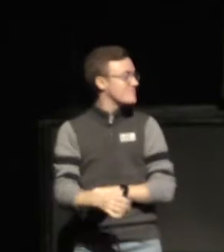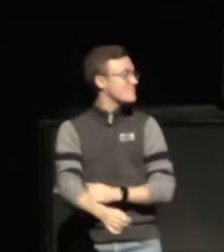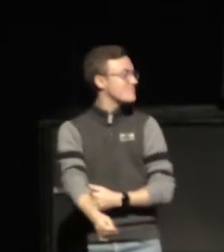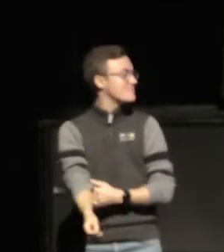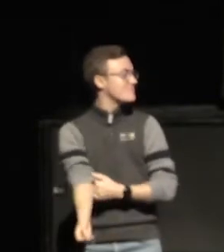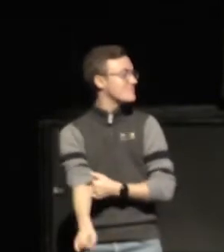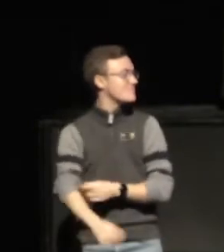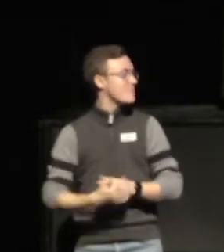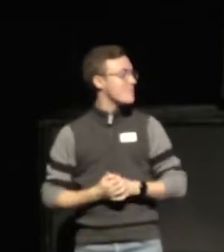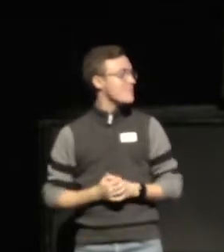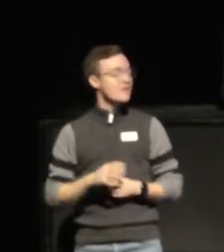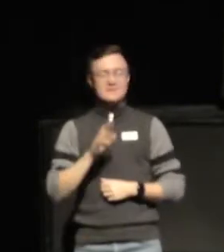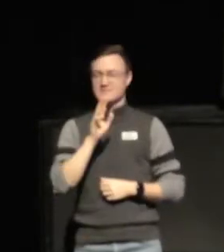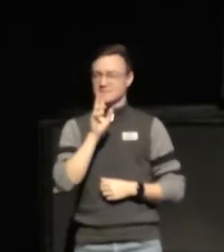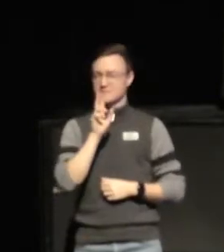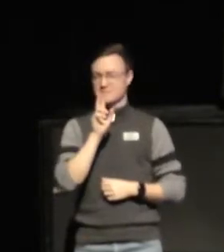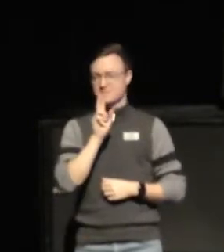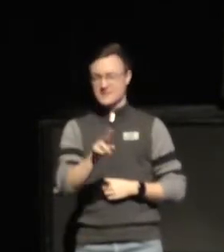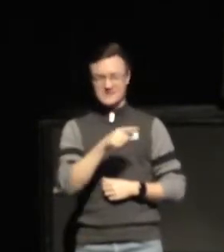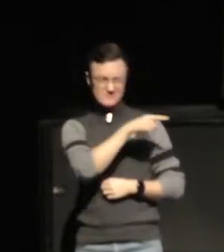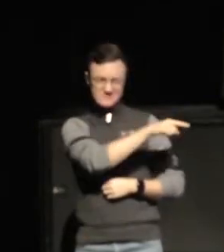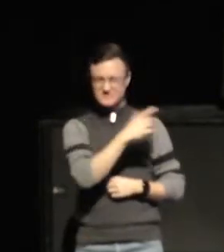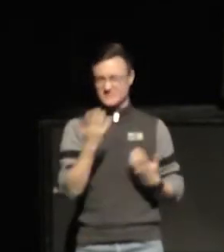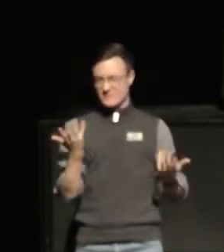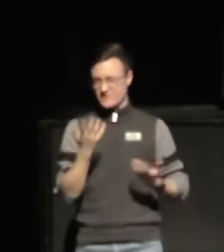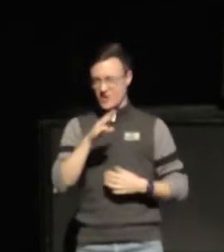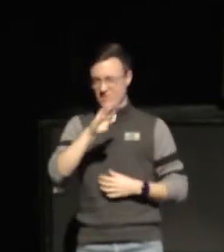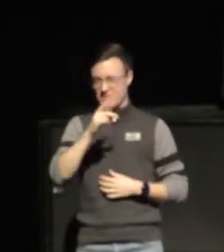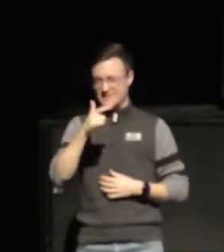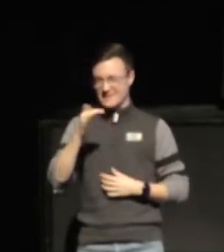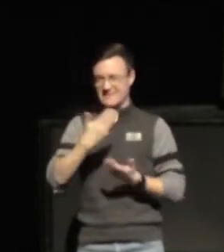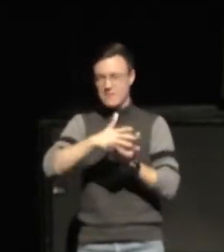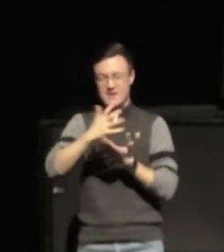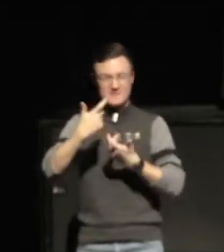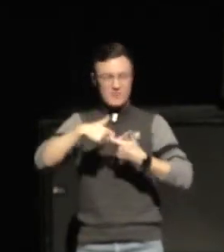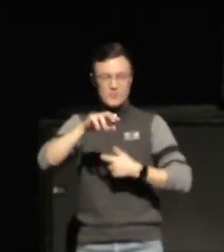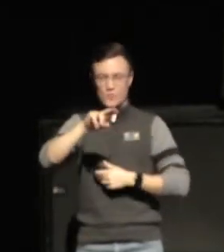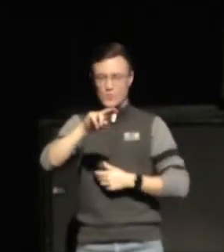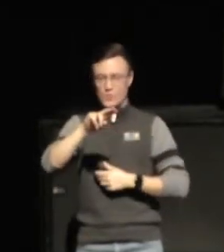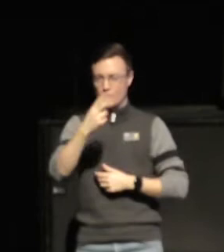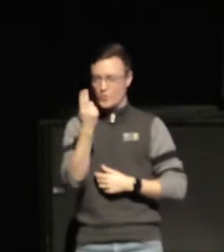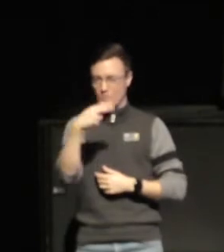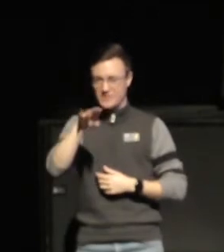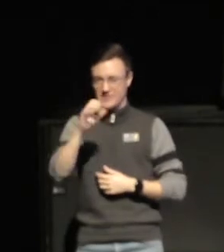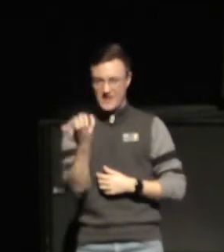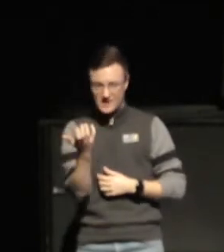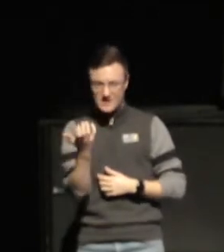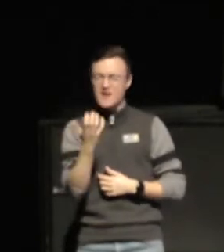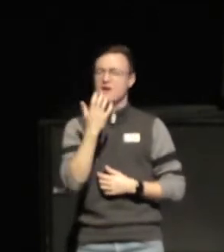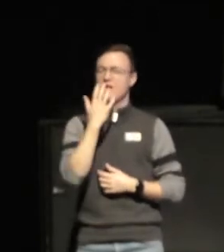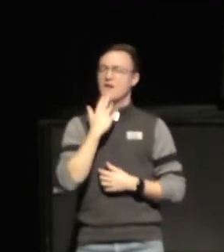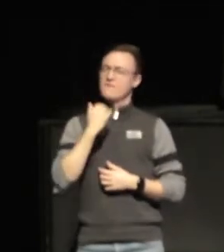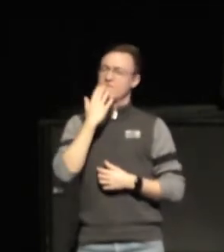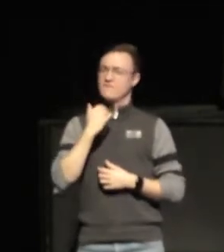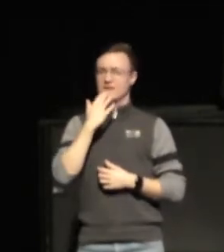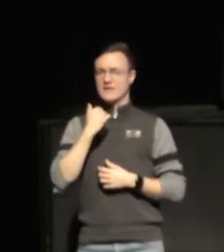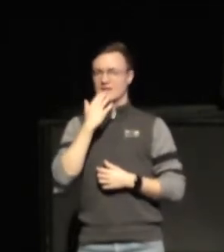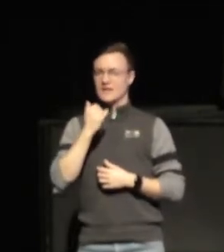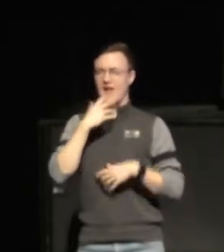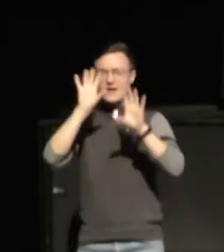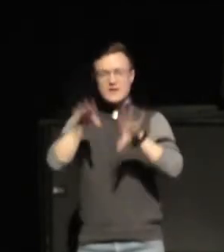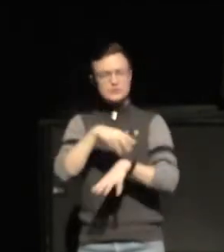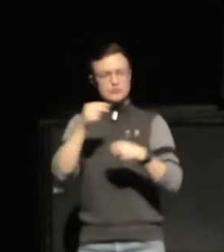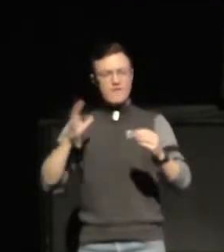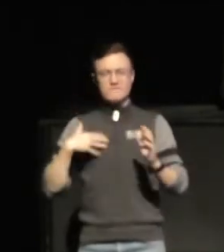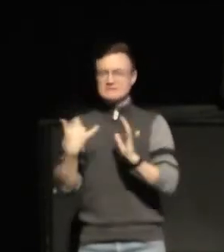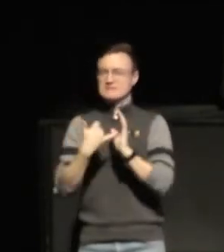that Matilde mentioned now in UNAC, what findings are there in the report, and